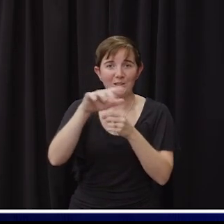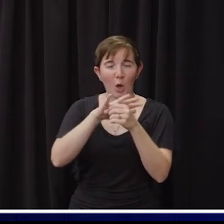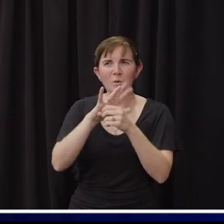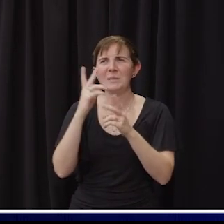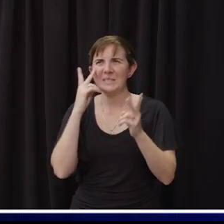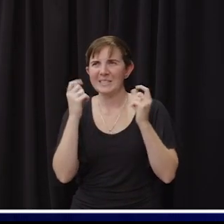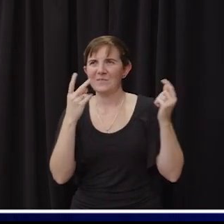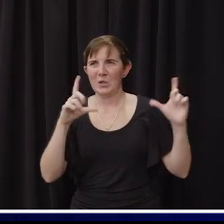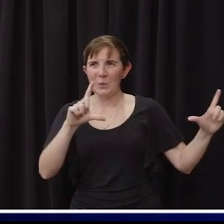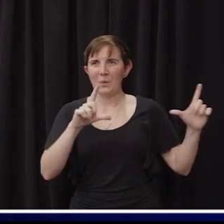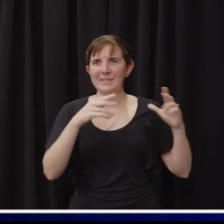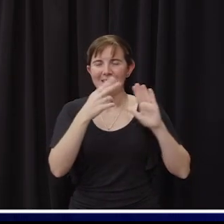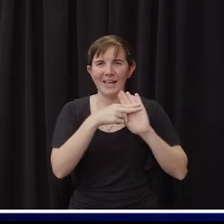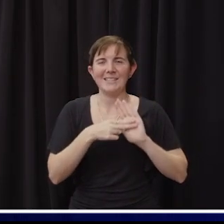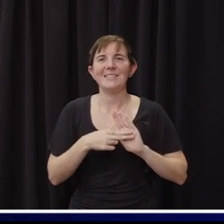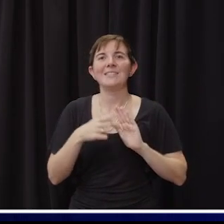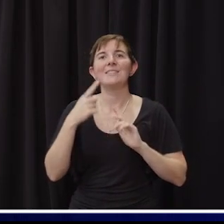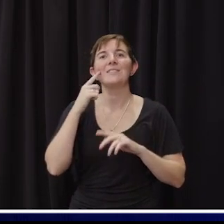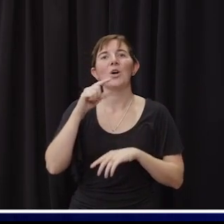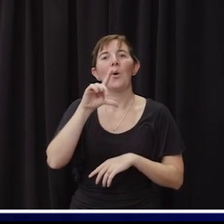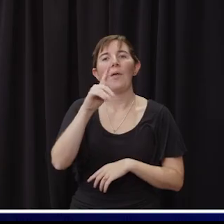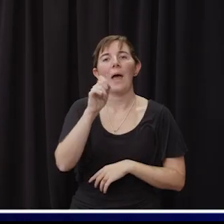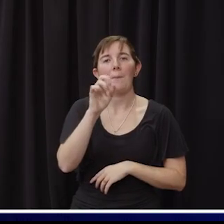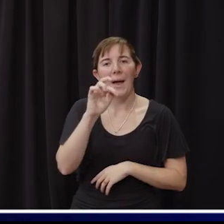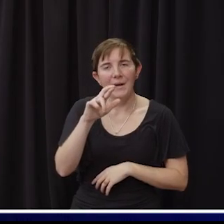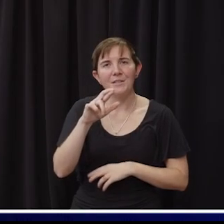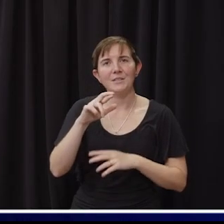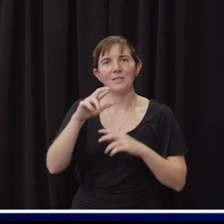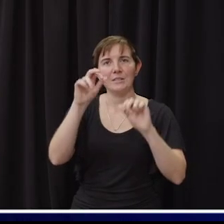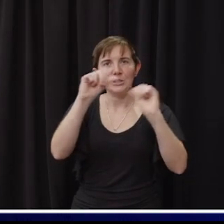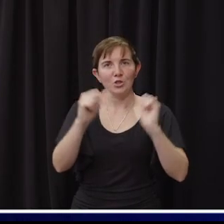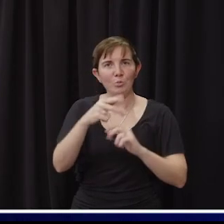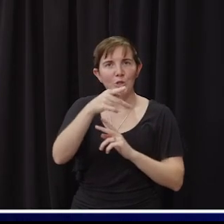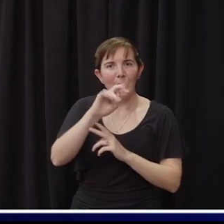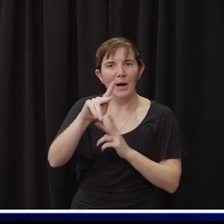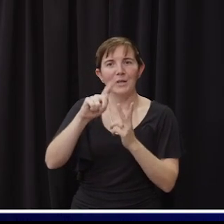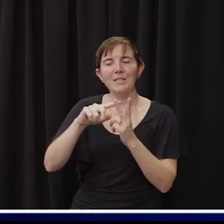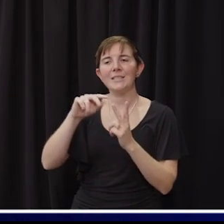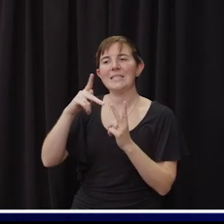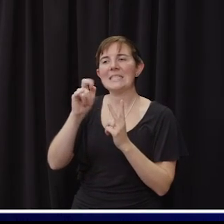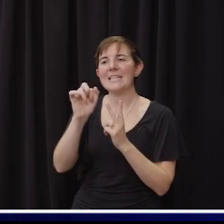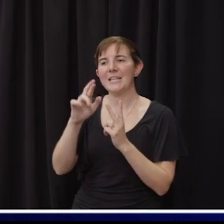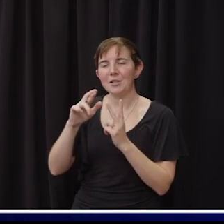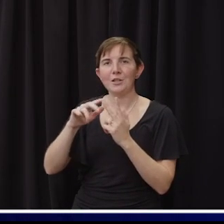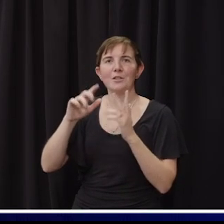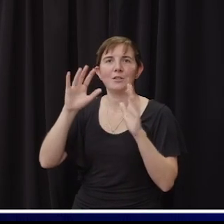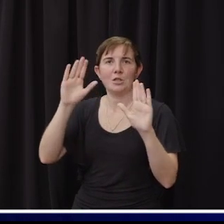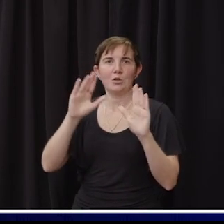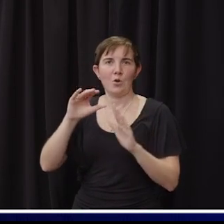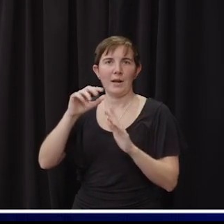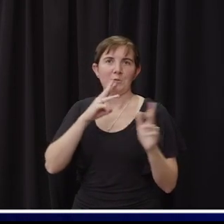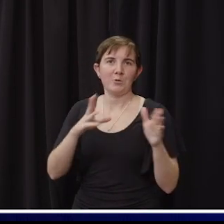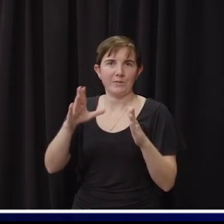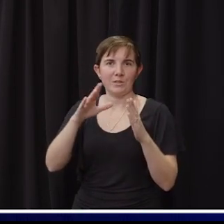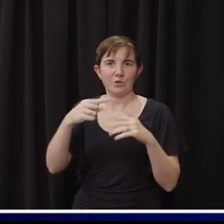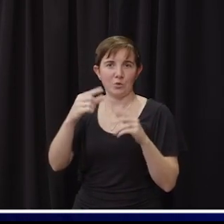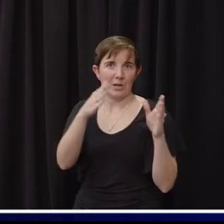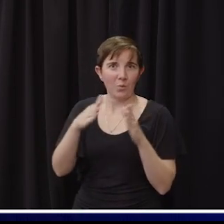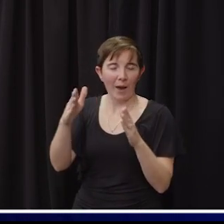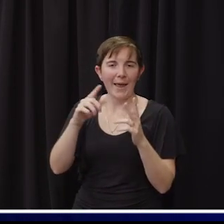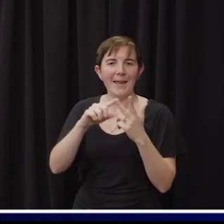few here. So we've worked in Laumeier Sculpture Park, Keener Plaza with Great Rivers Greenway, Gateway Arch